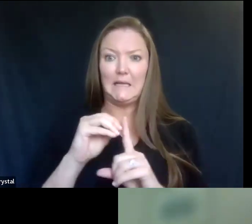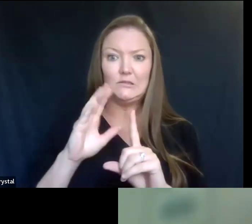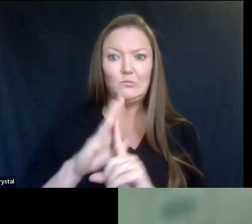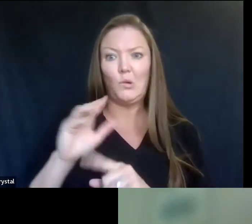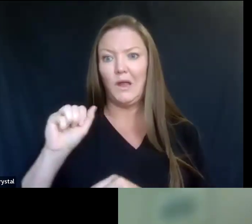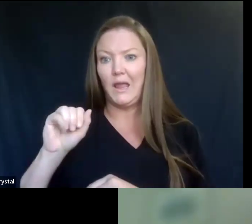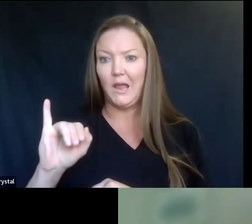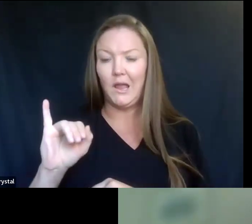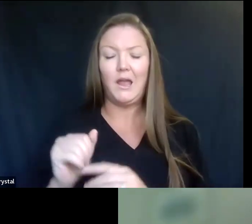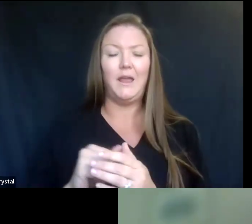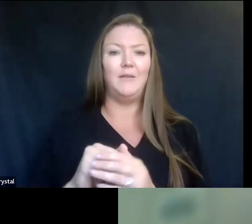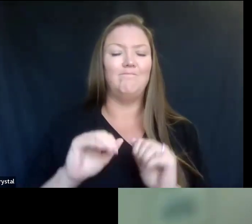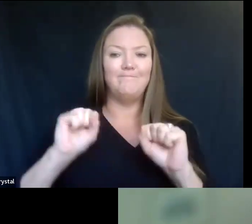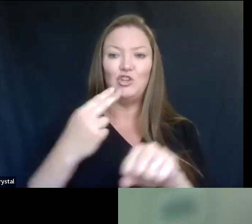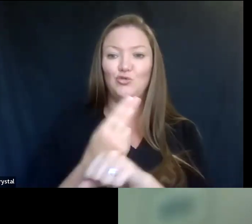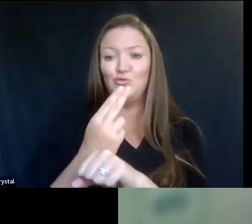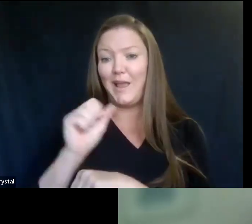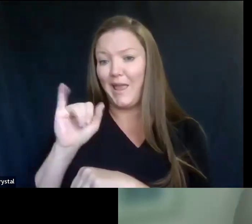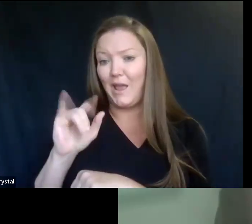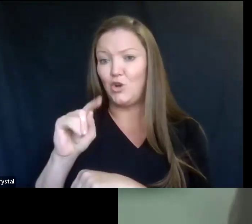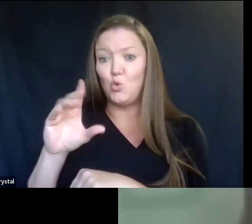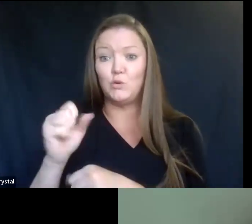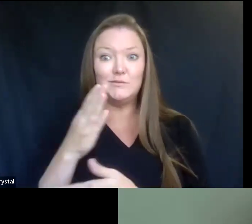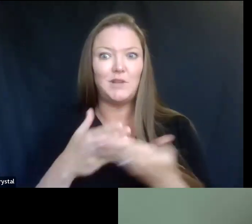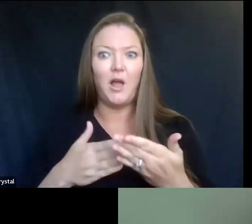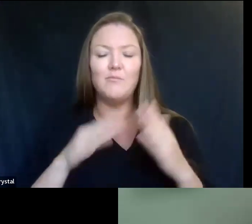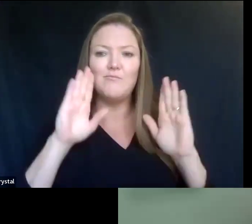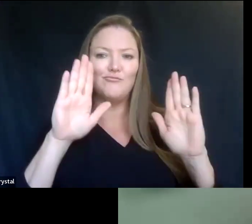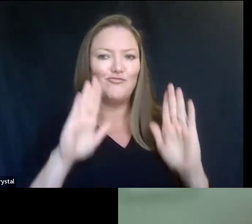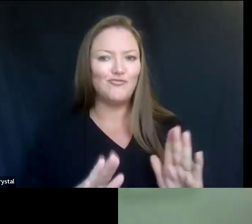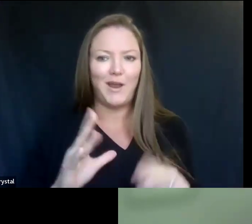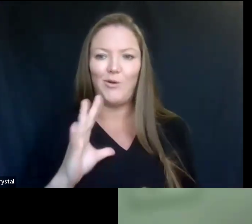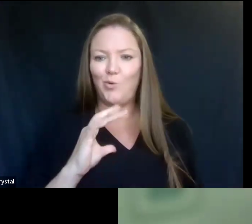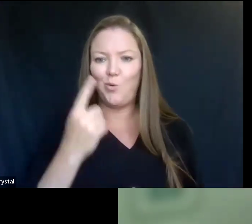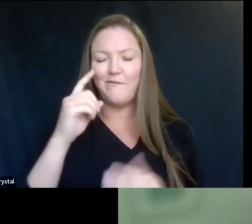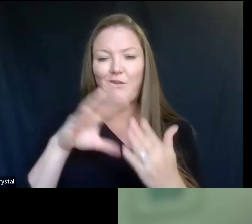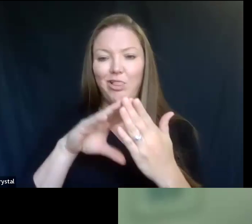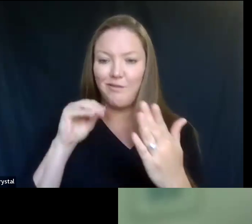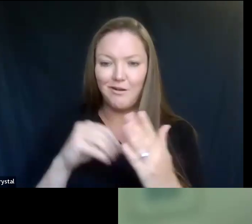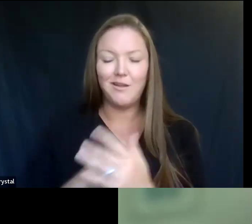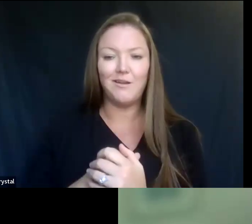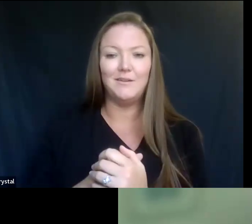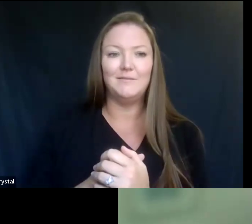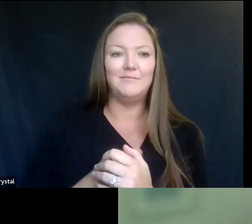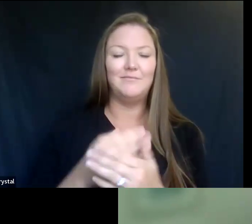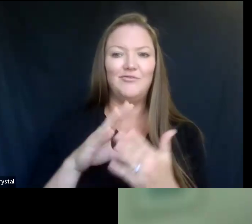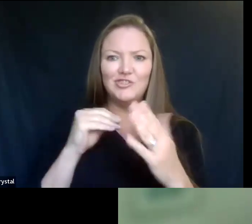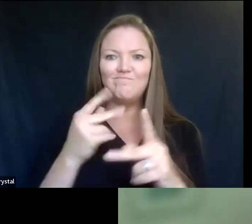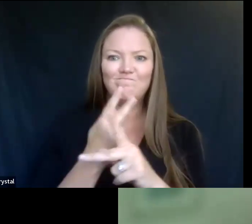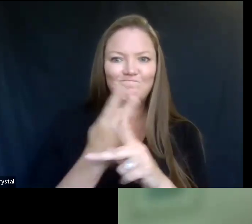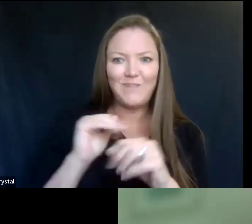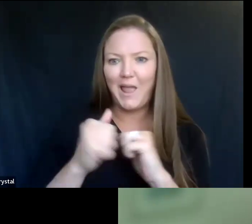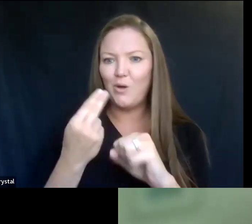and using, AI tools. And some of it is fantastic and great, in terms of learning and, figuring out how to use